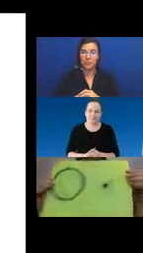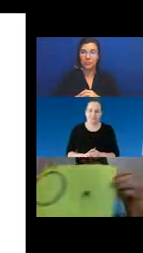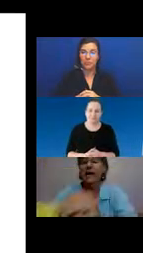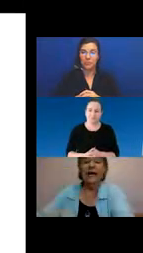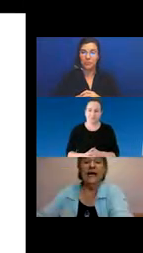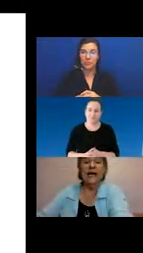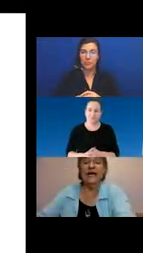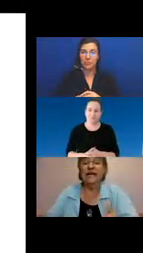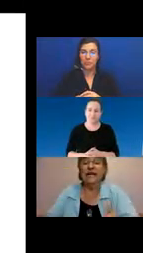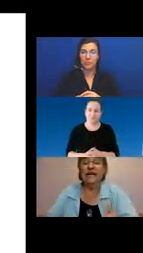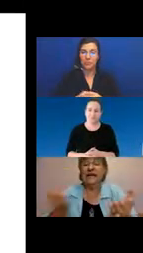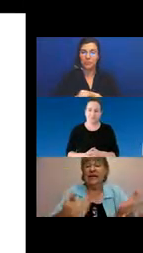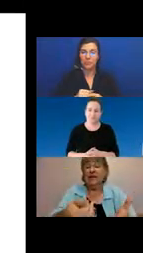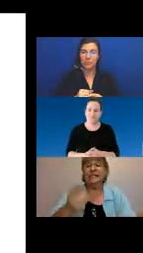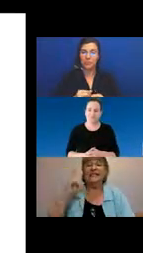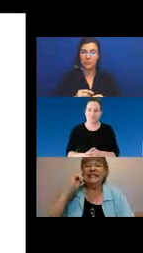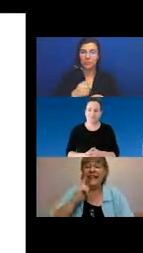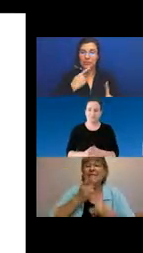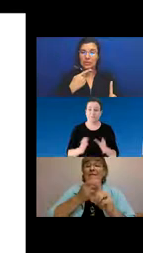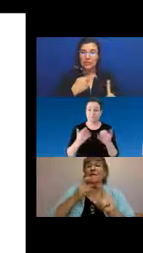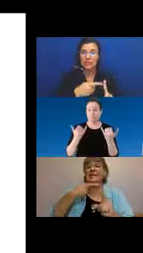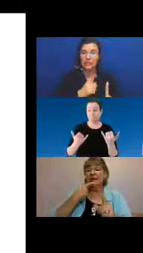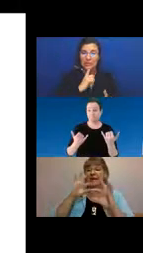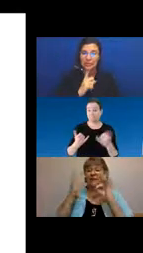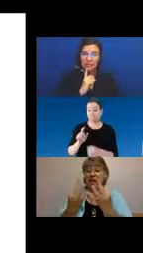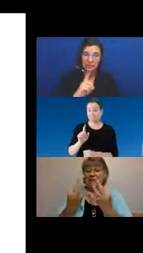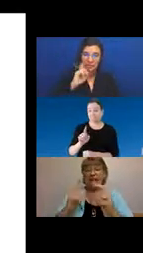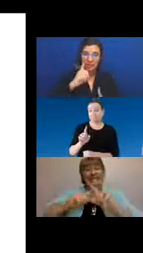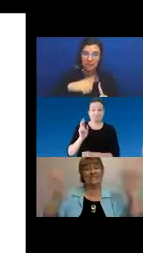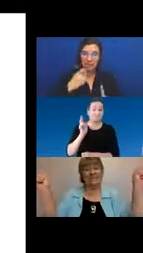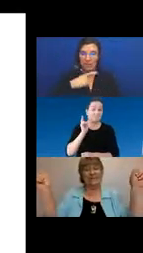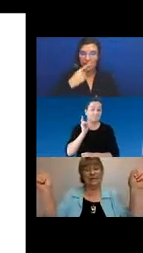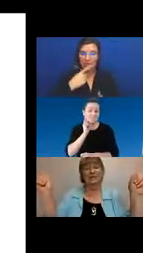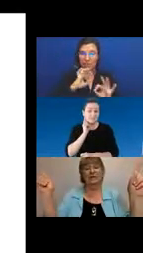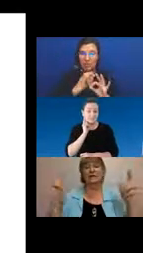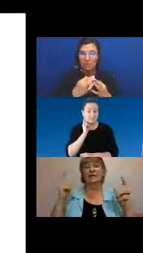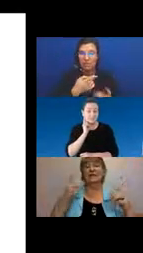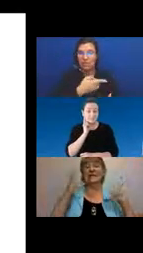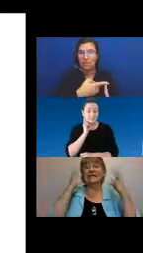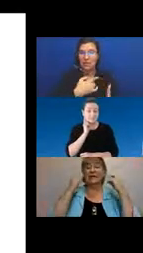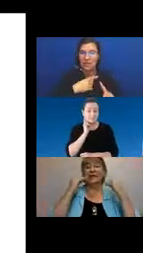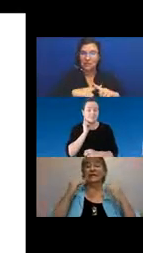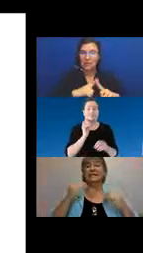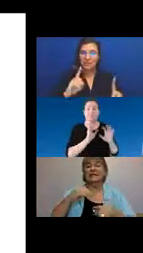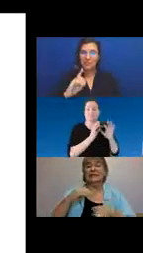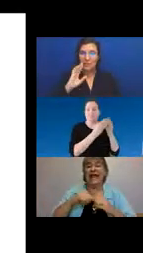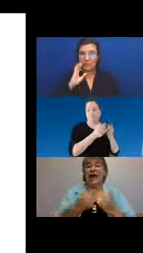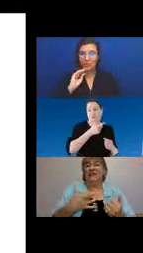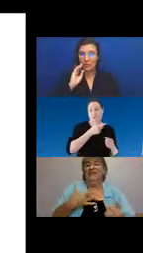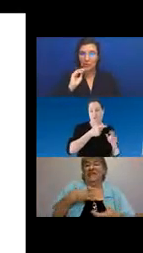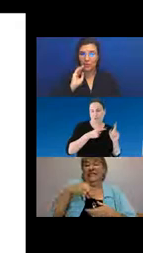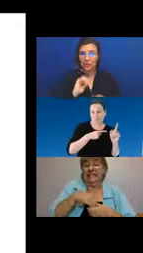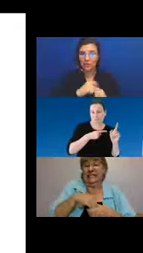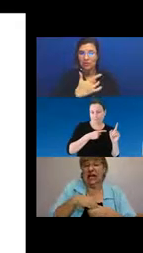So here is deaf from hearing family has a different experience in how